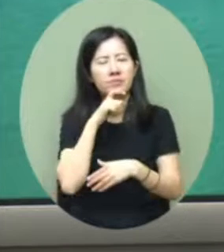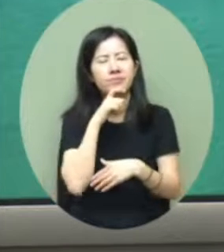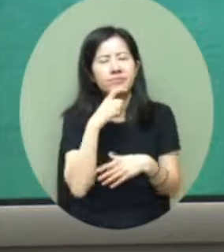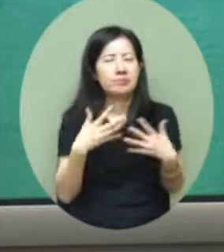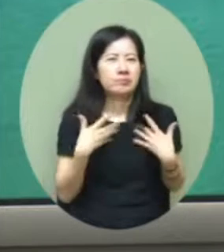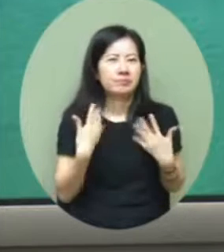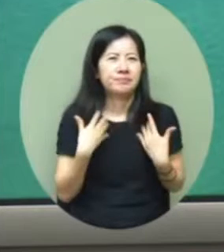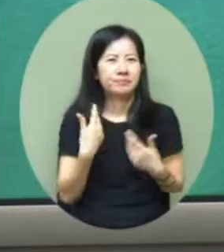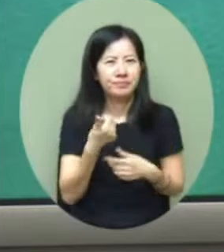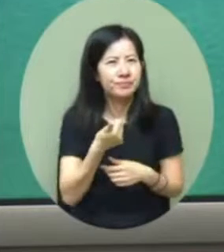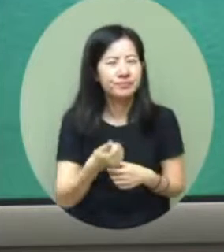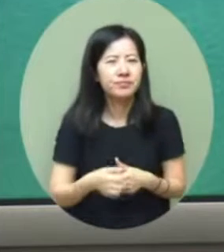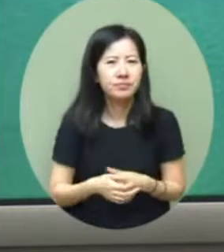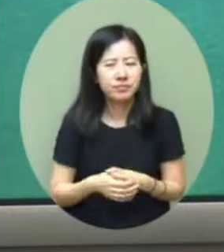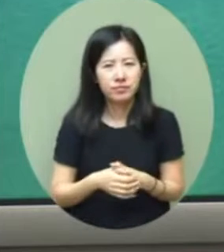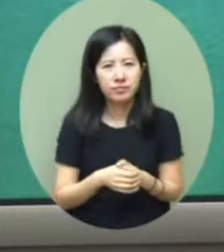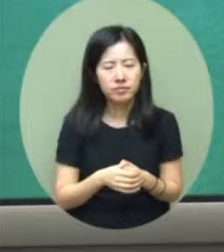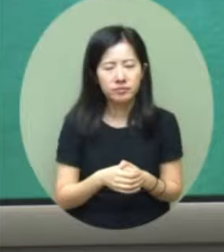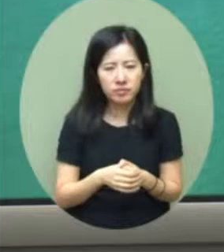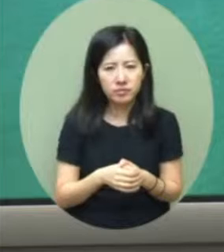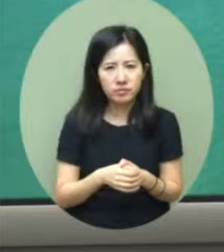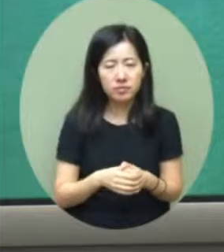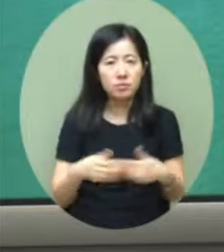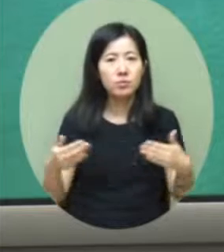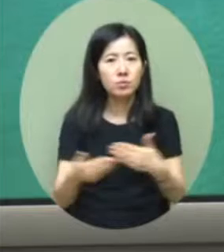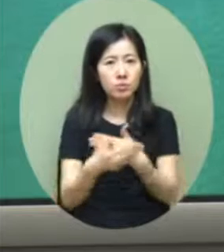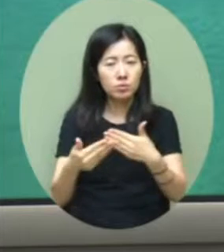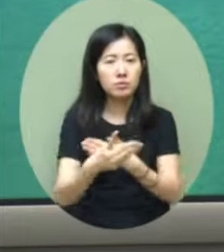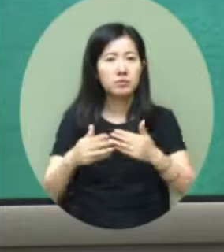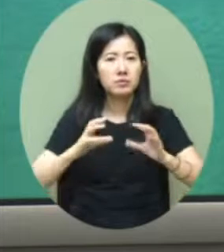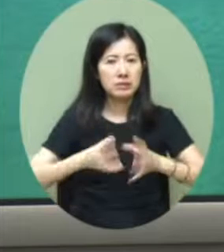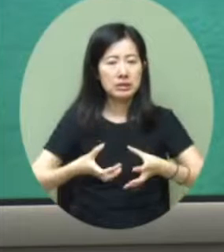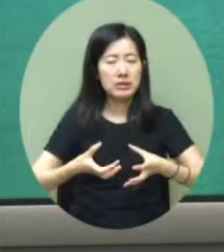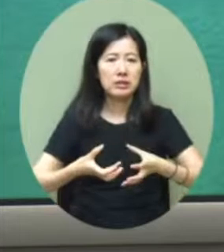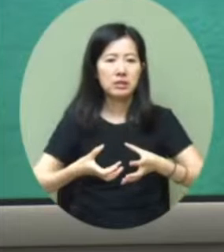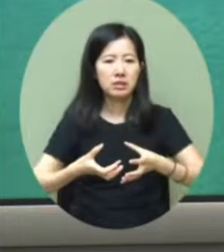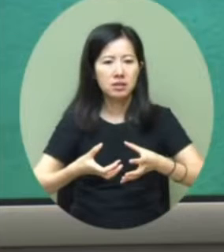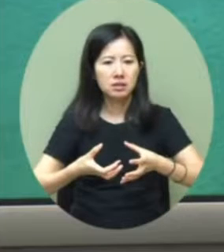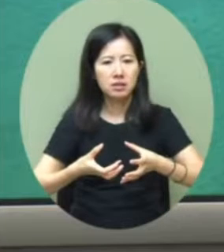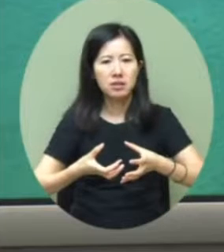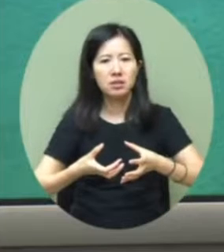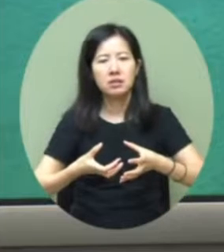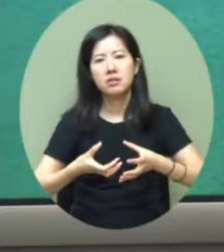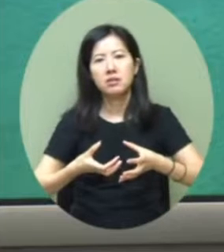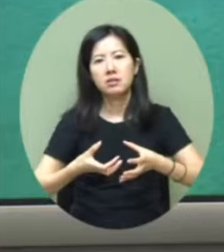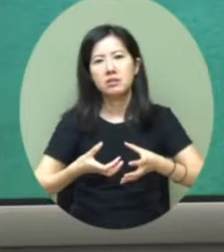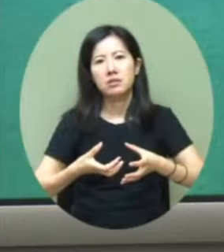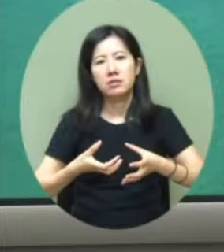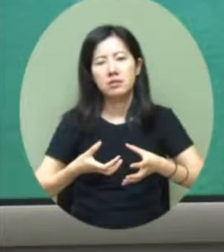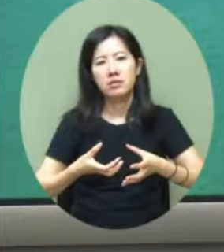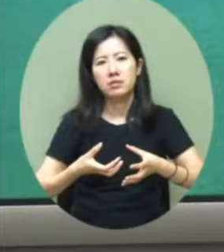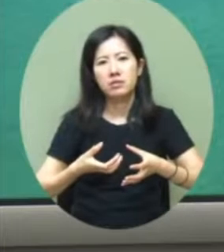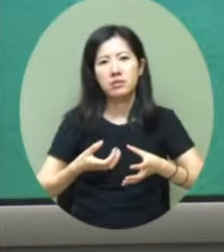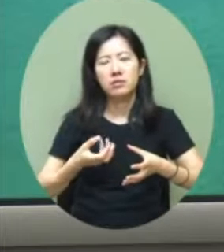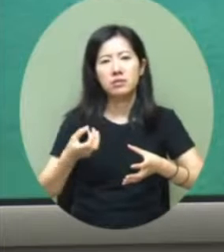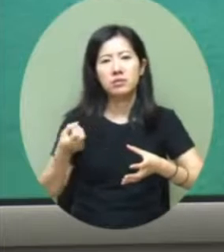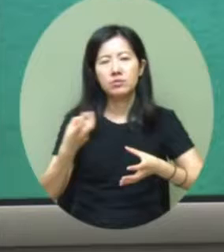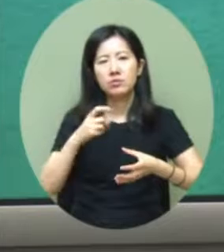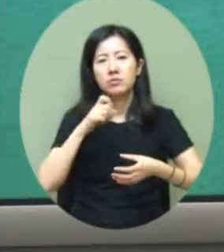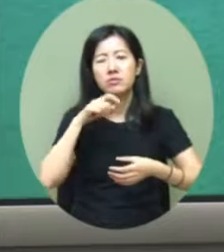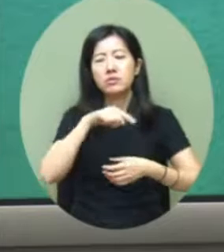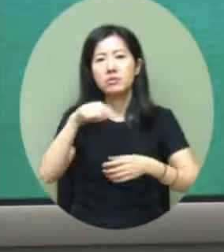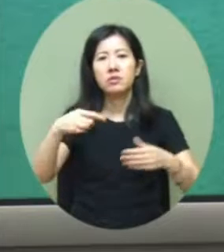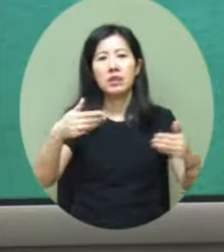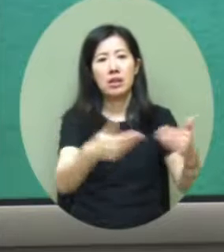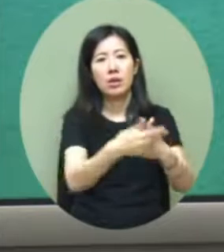TLB, Transport Department, have already been in close contact with the transportation operators. So we'll be